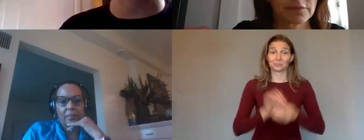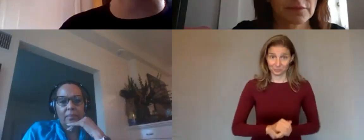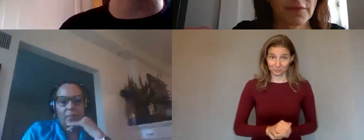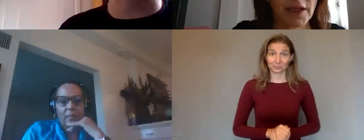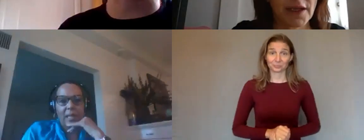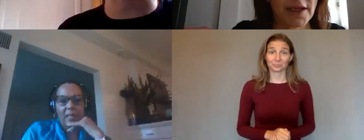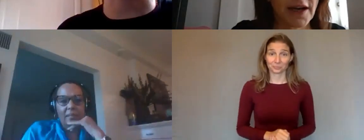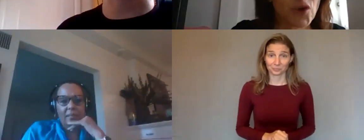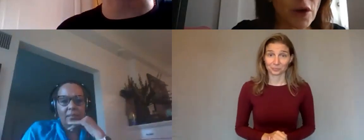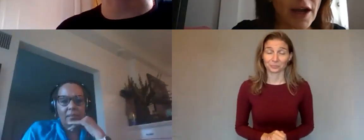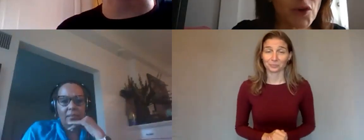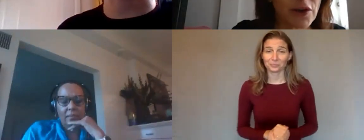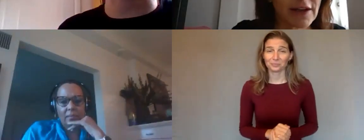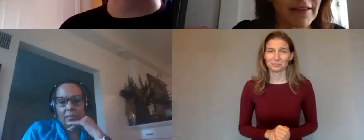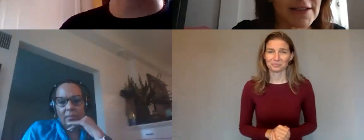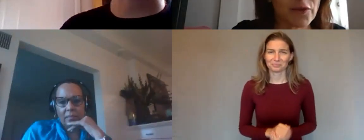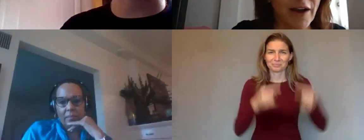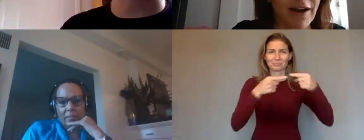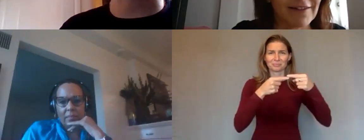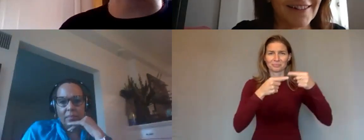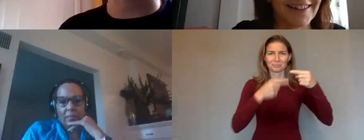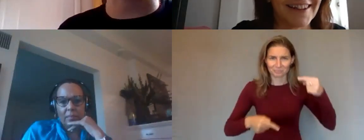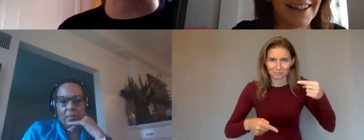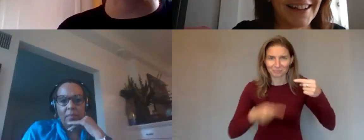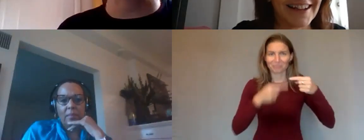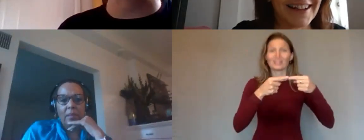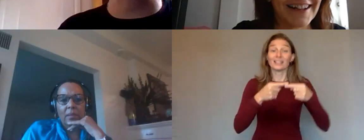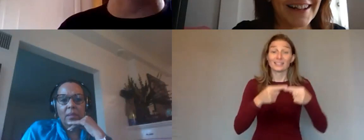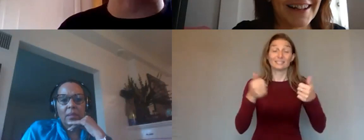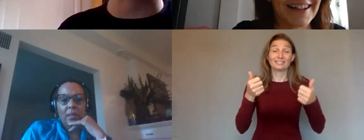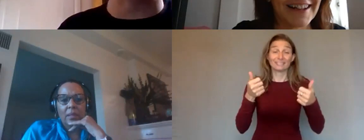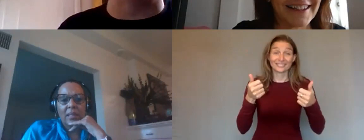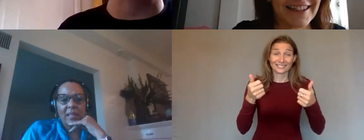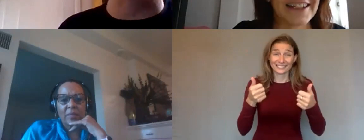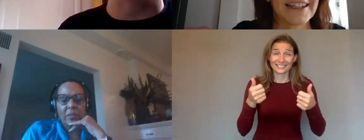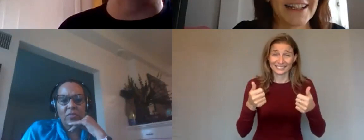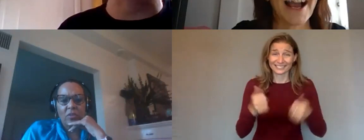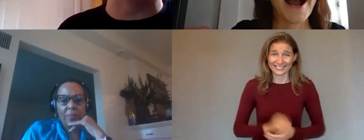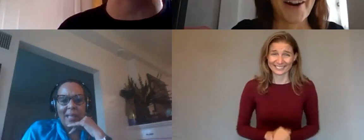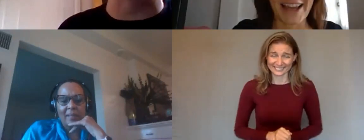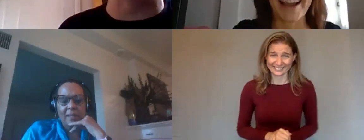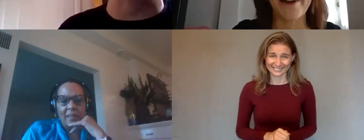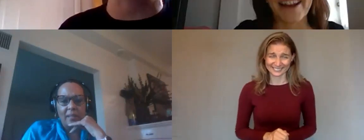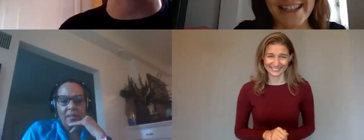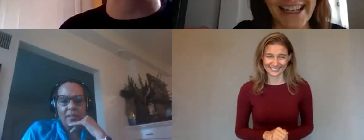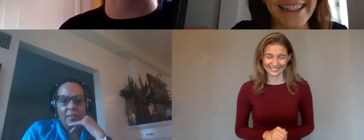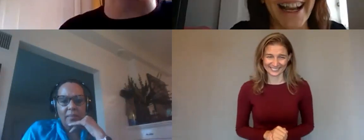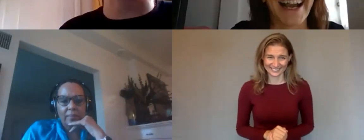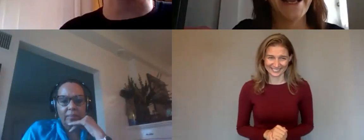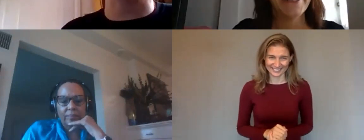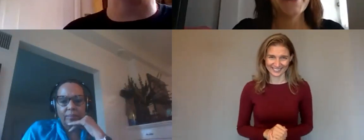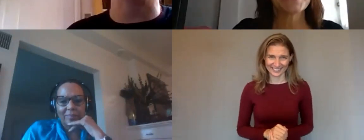Yeah. Yes. Have you heard anything so far? Yes, it's just the last Yes, part. we just dropped the last